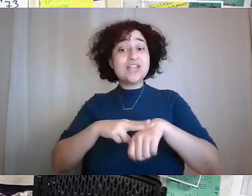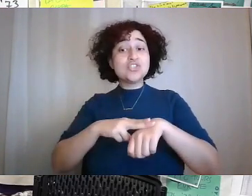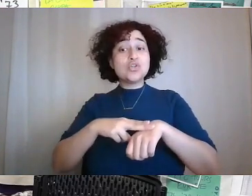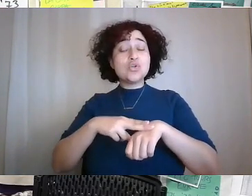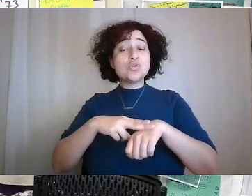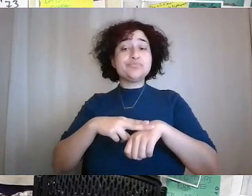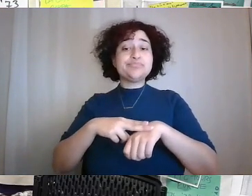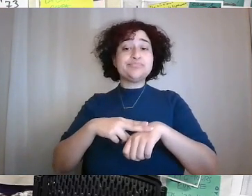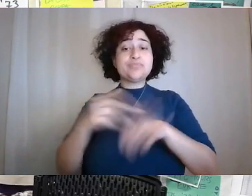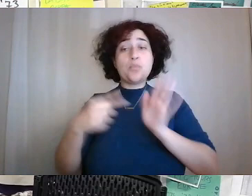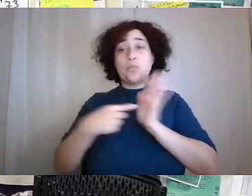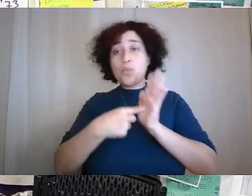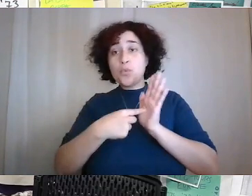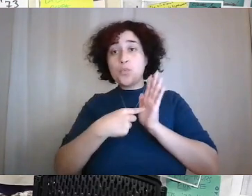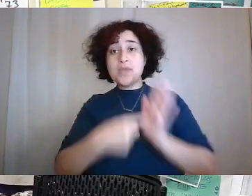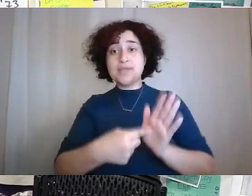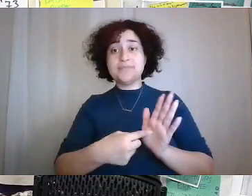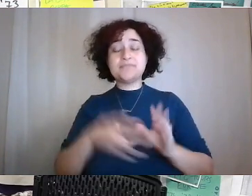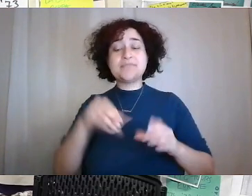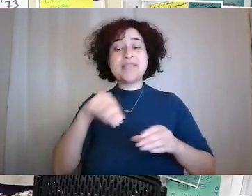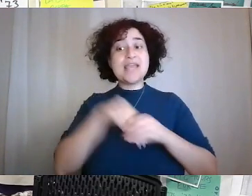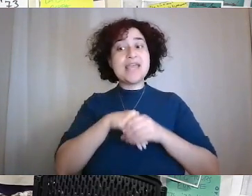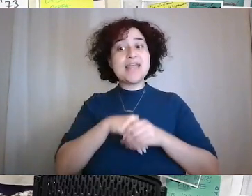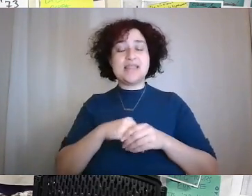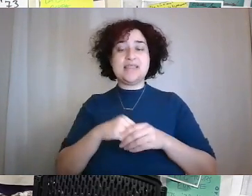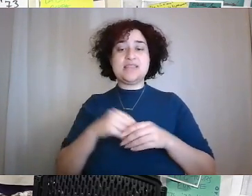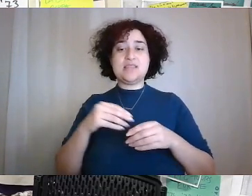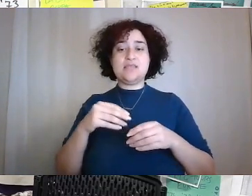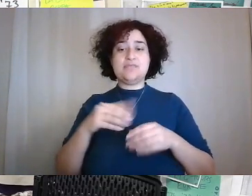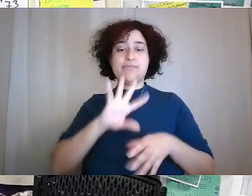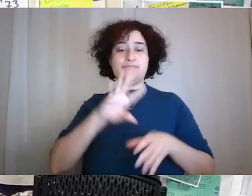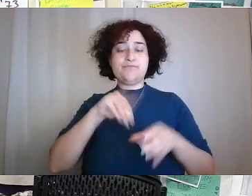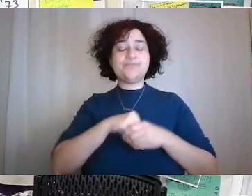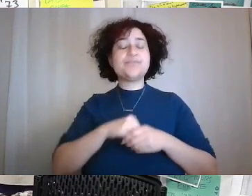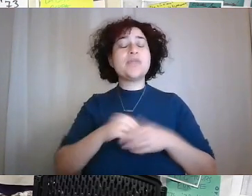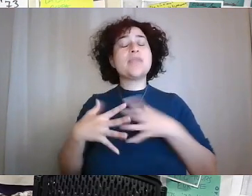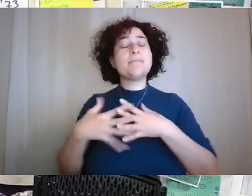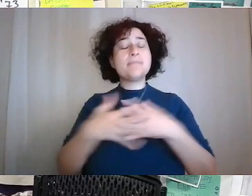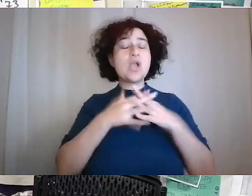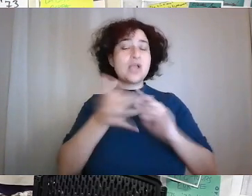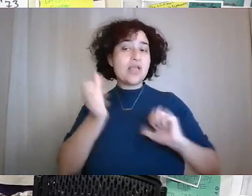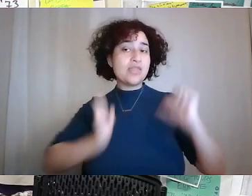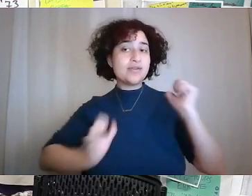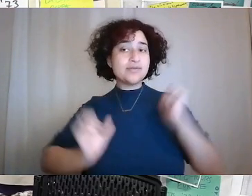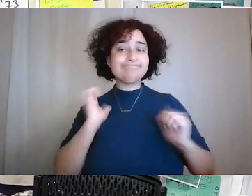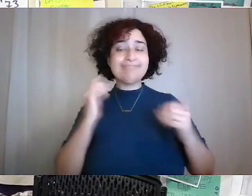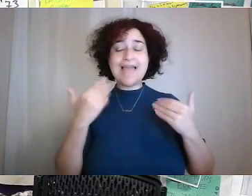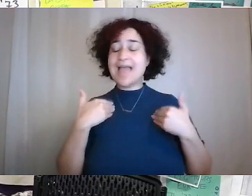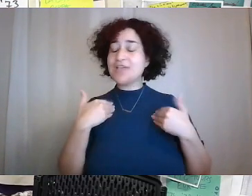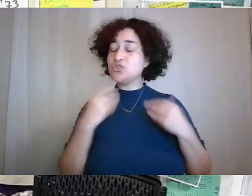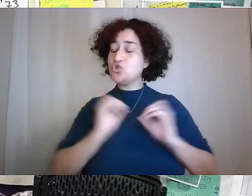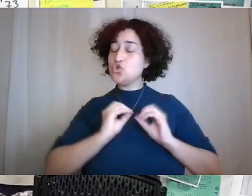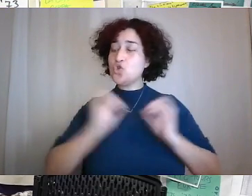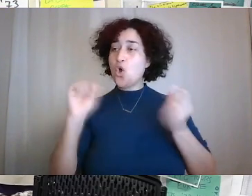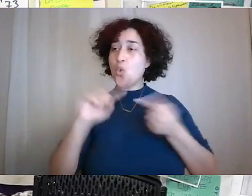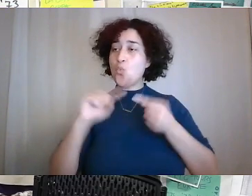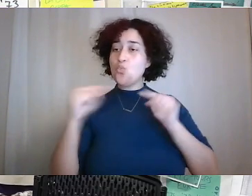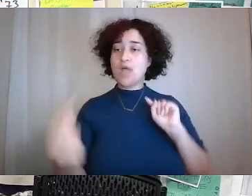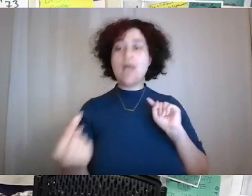in the American theater, has no rival in producing